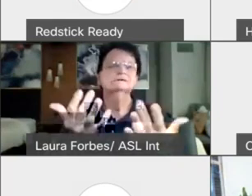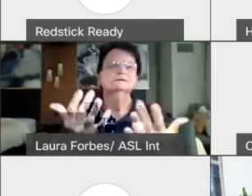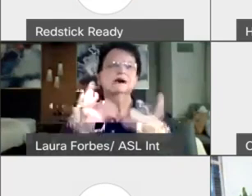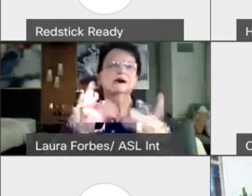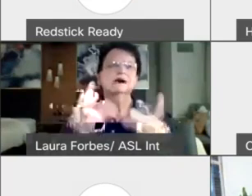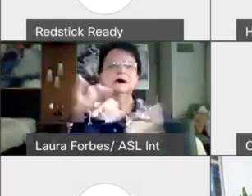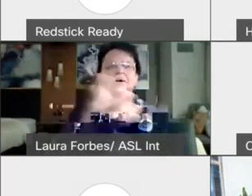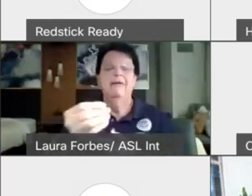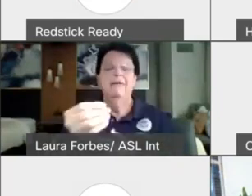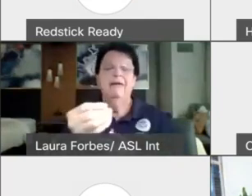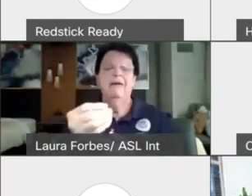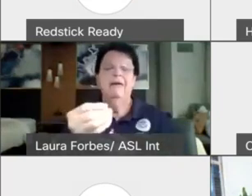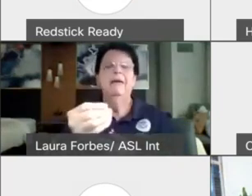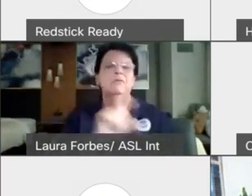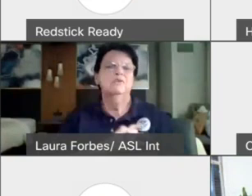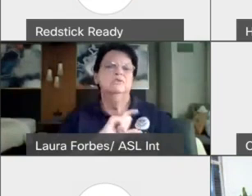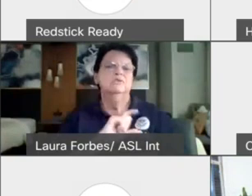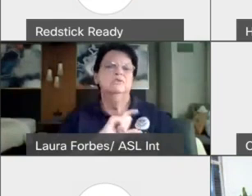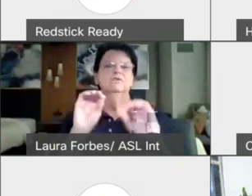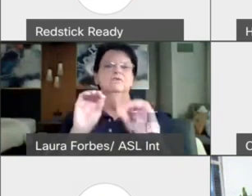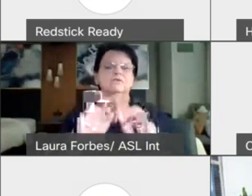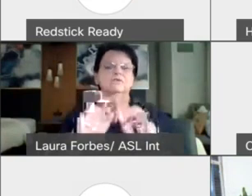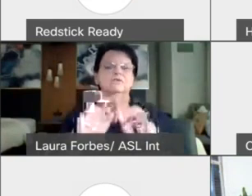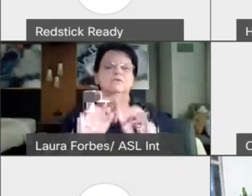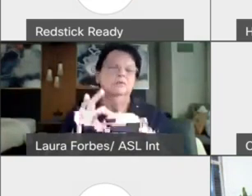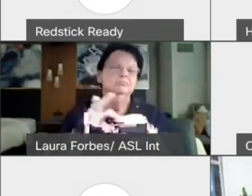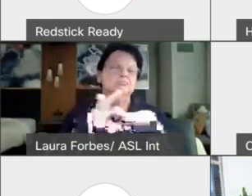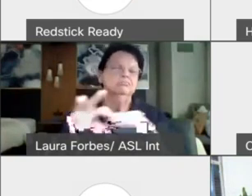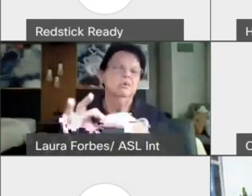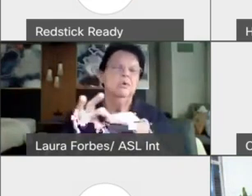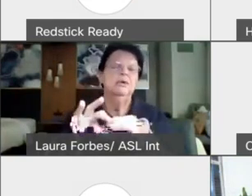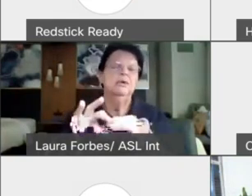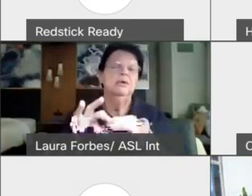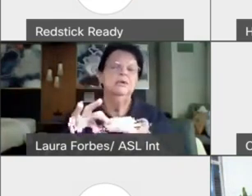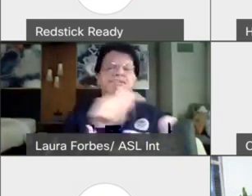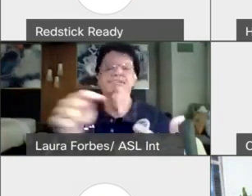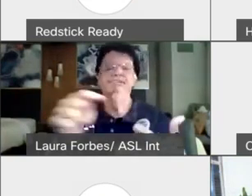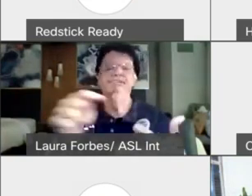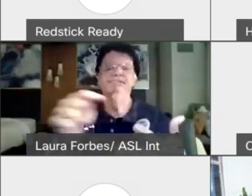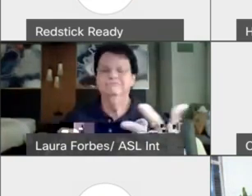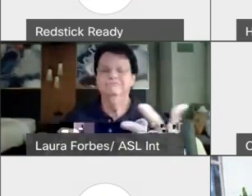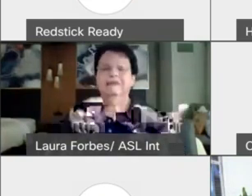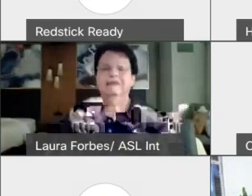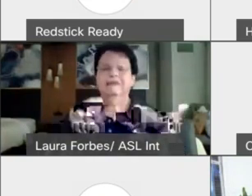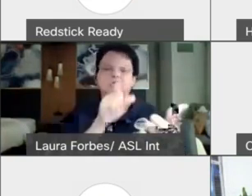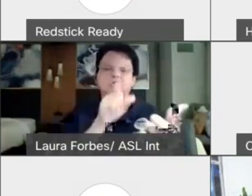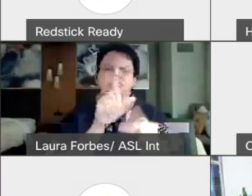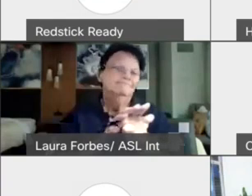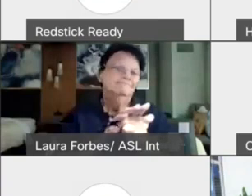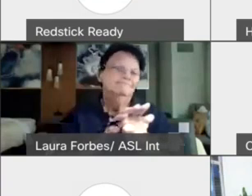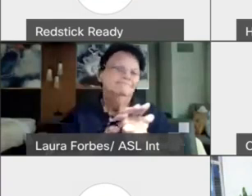our sheriff's office. So we're a coordinating agency. So we coordinate with all the different agencies to ensure that we have a